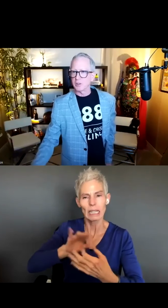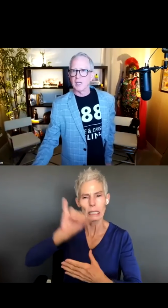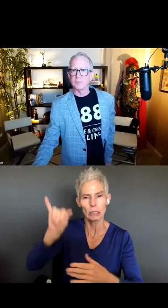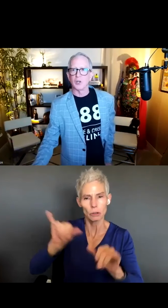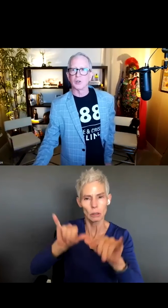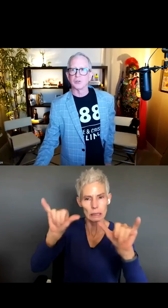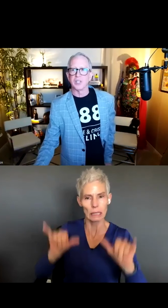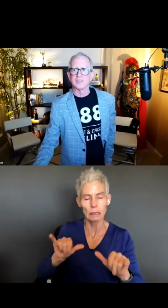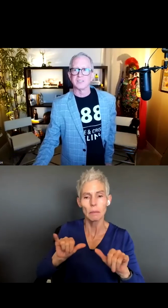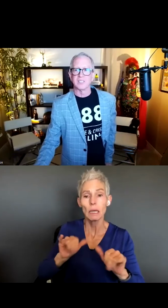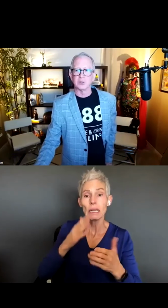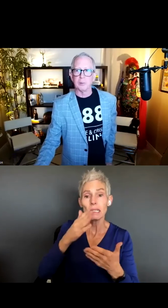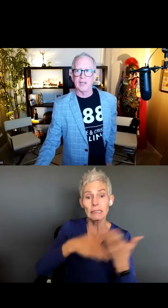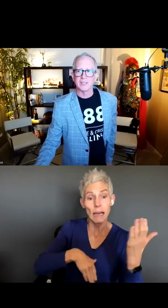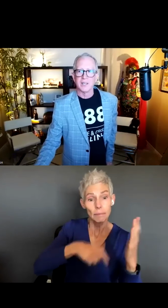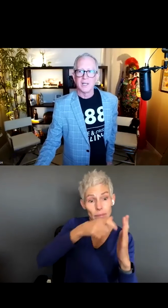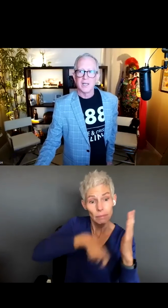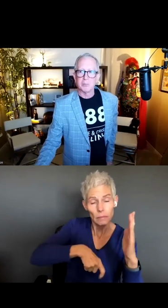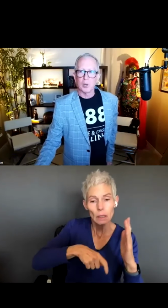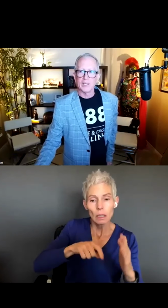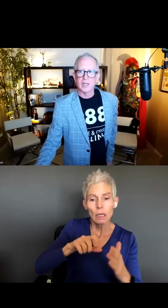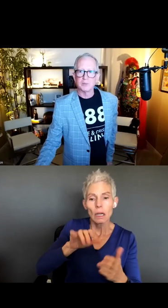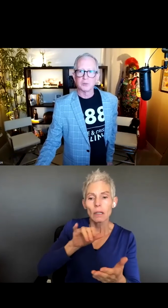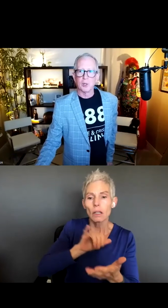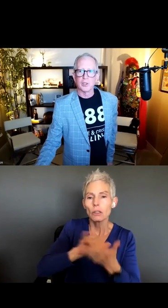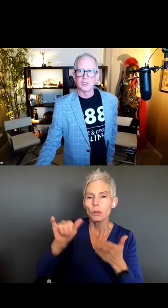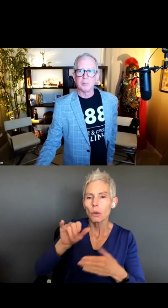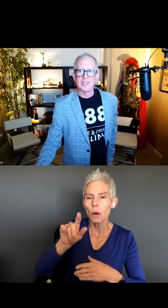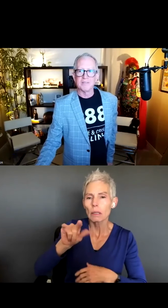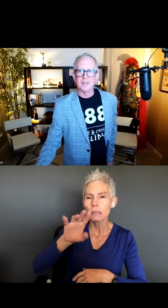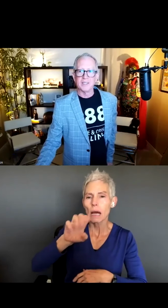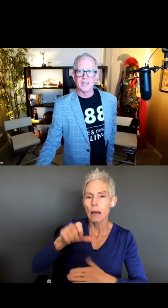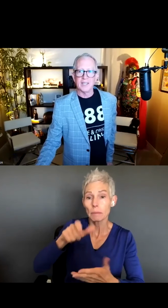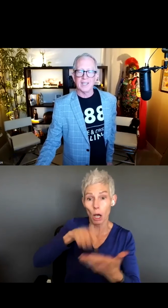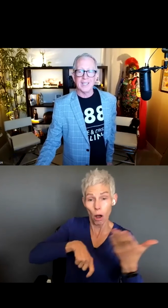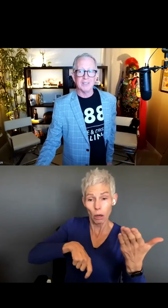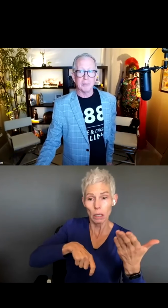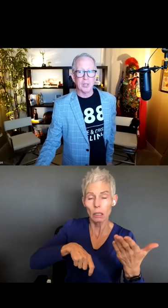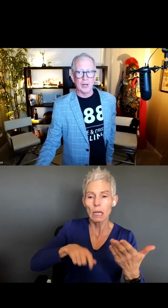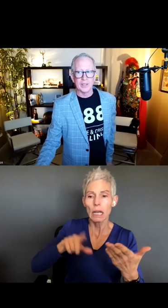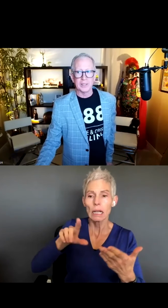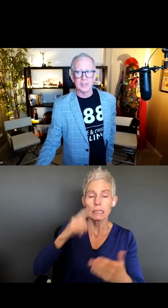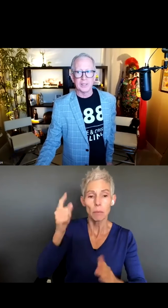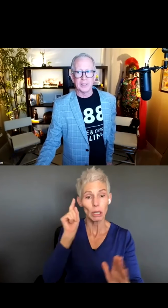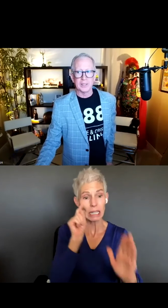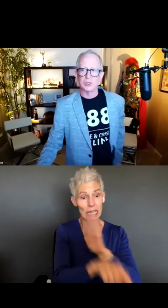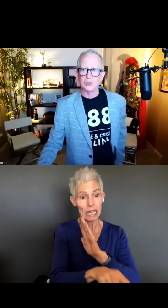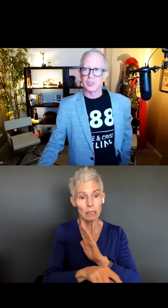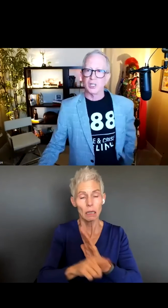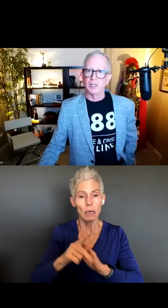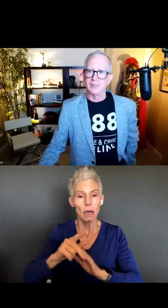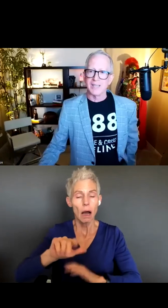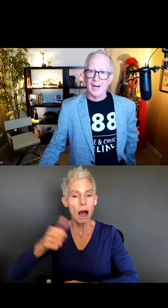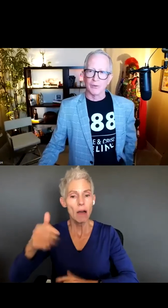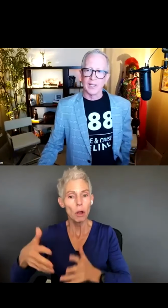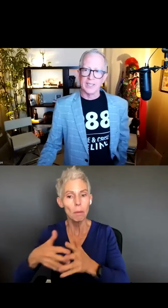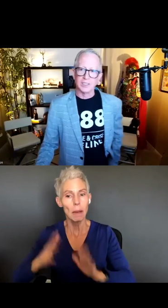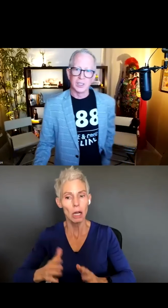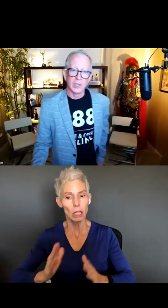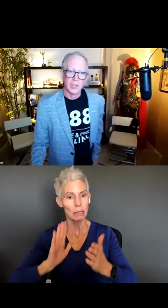the New York Times article says the suspect in Brian Thompson's murder is being defended and even applauded by Americans who share